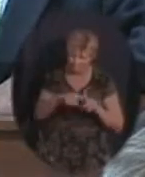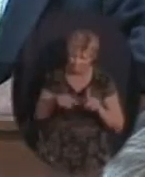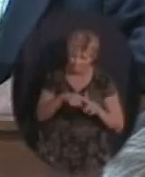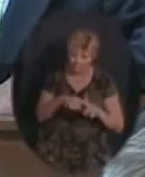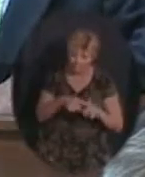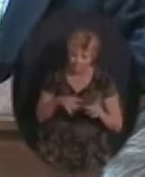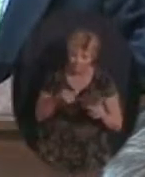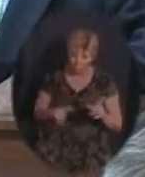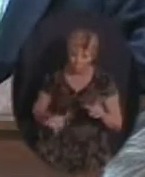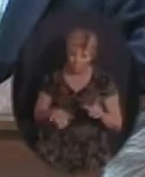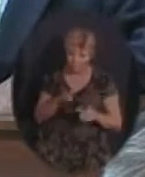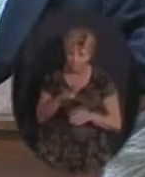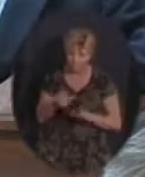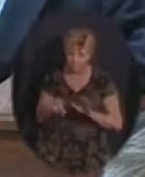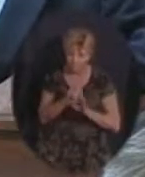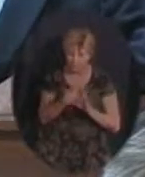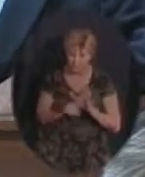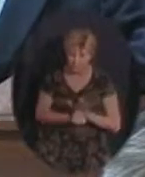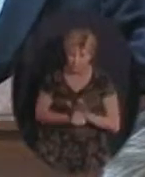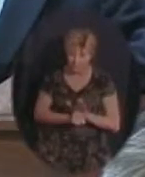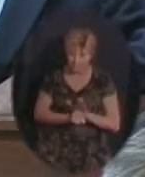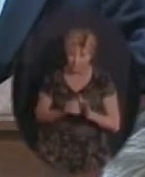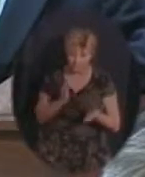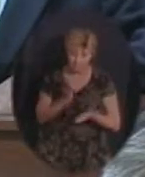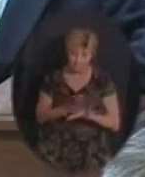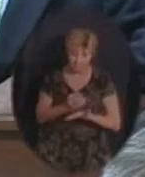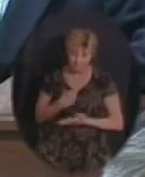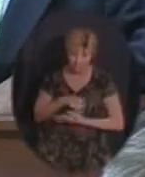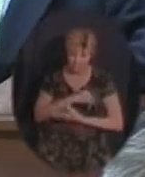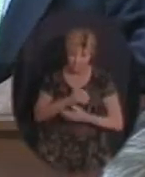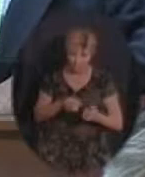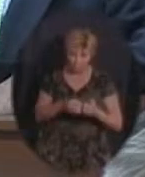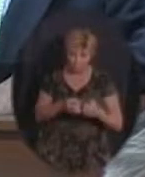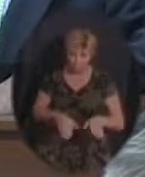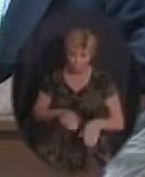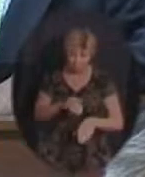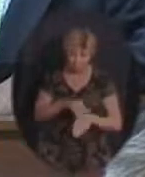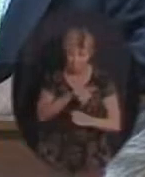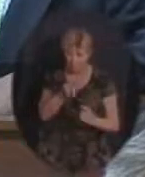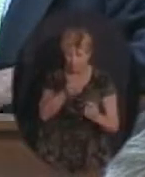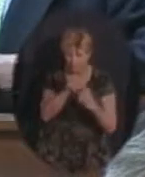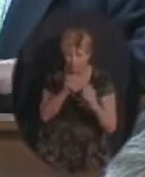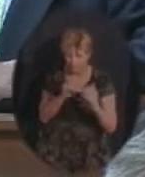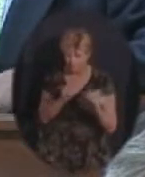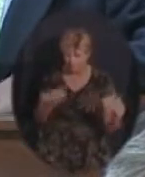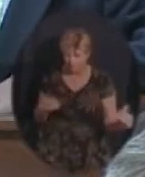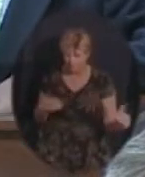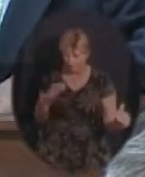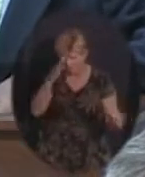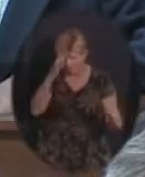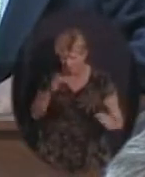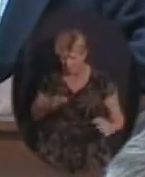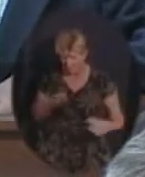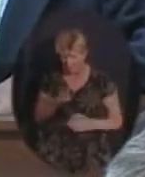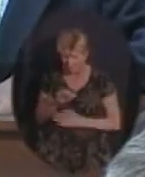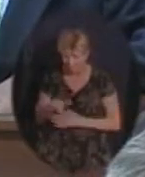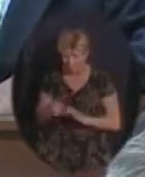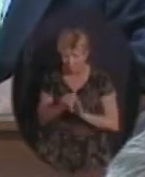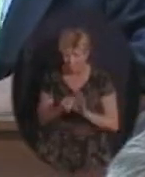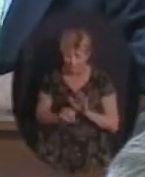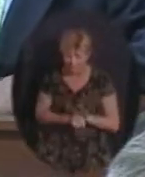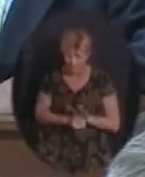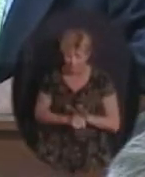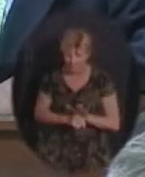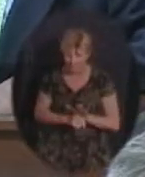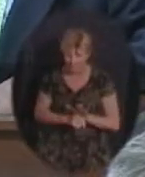a certain given level for workers' compensation claims. And again, Thomas McGee handles that as well.